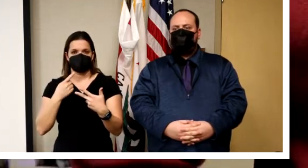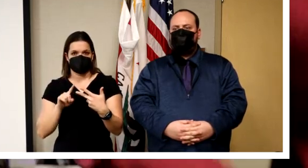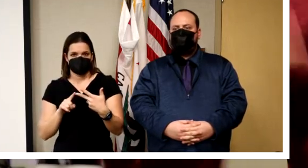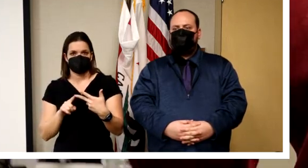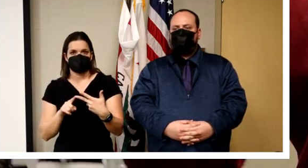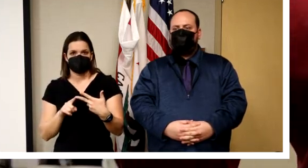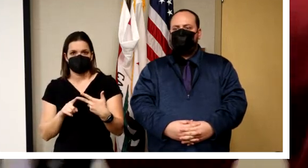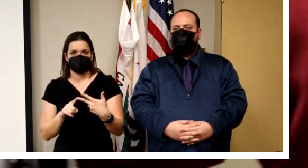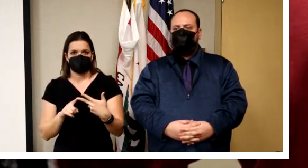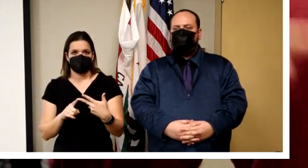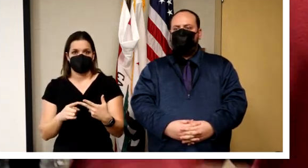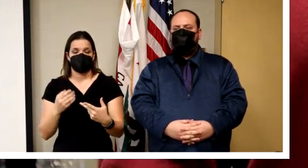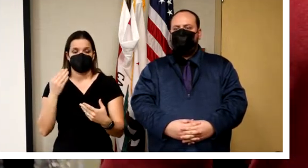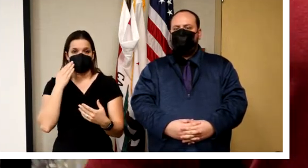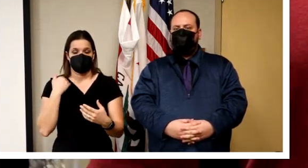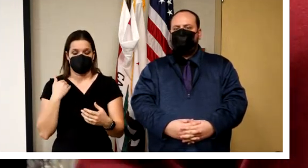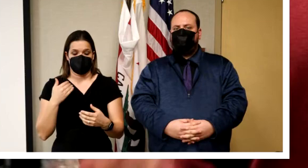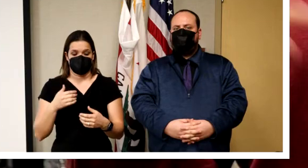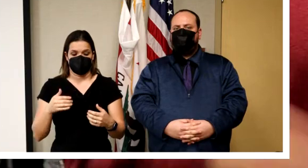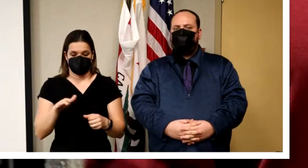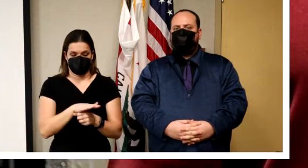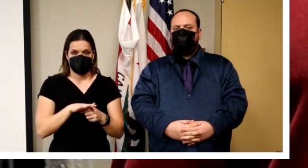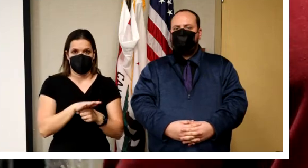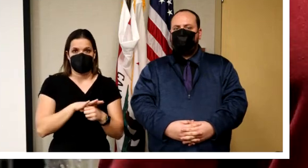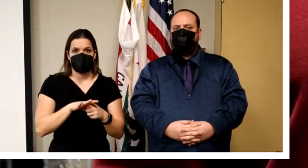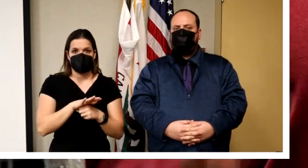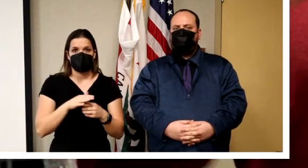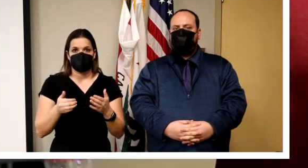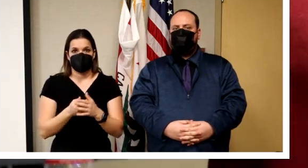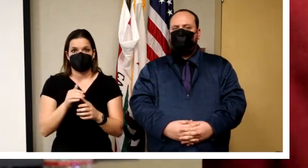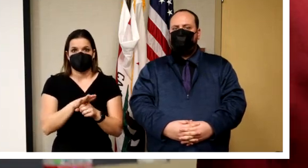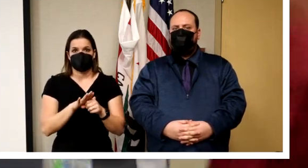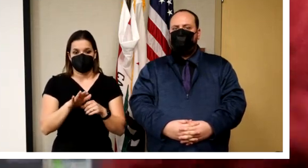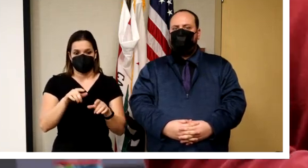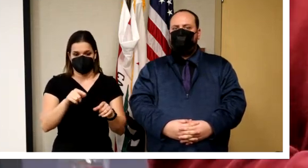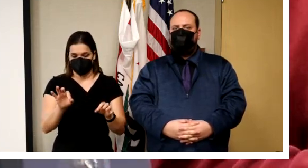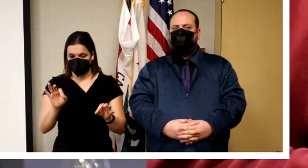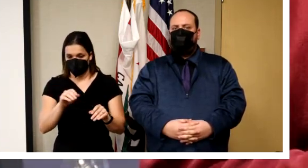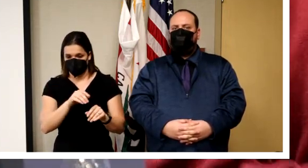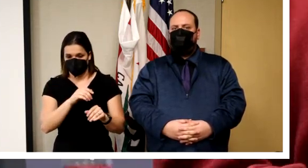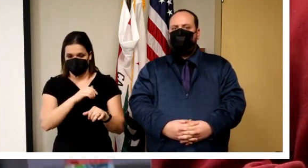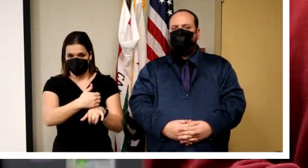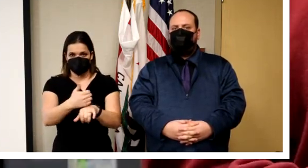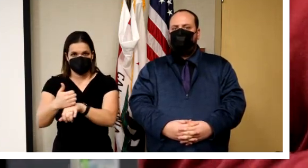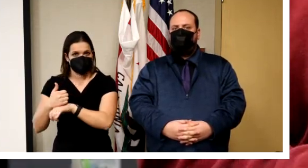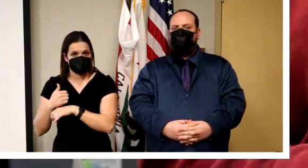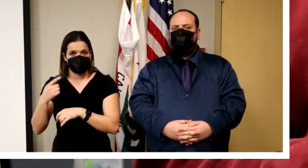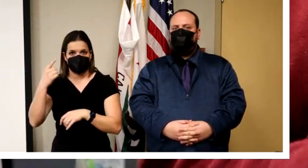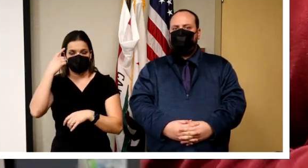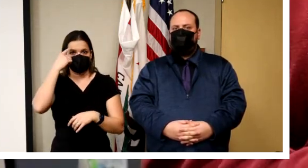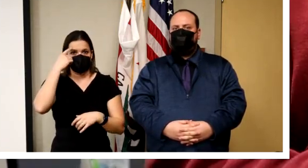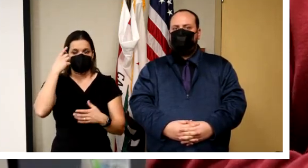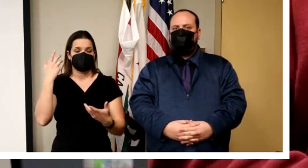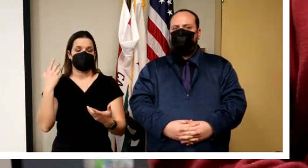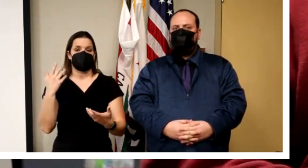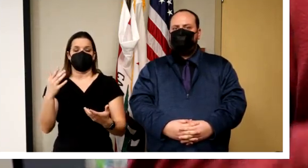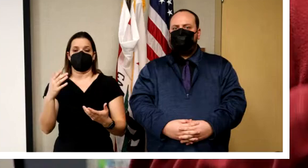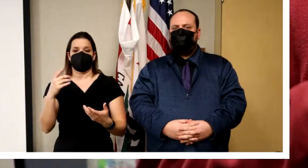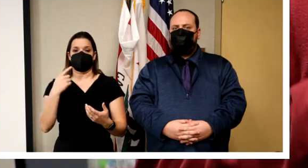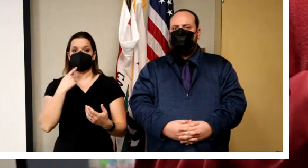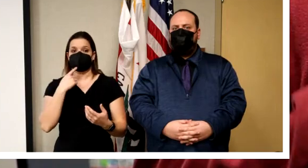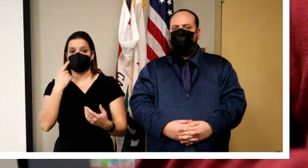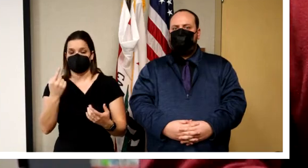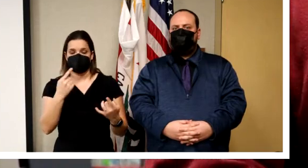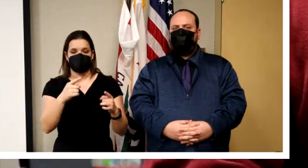groups will, in my local redistricting, if those areas are covered in the state redistricting things, they often bring that up,